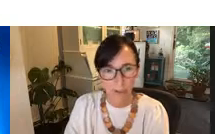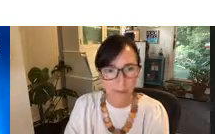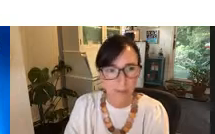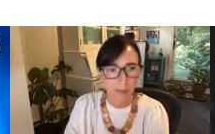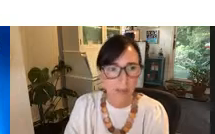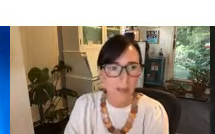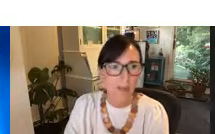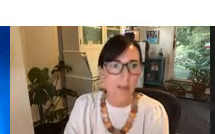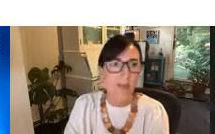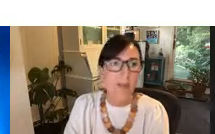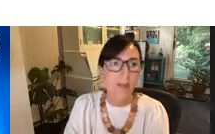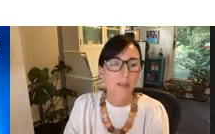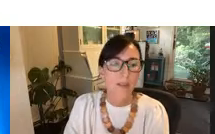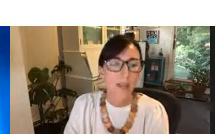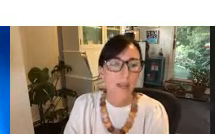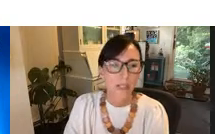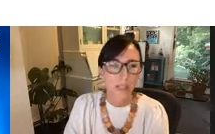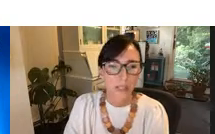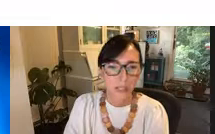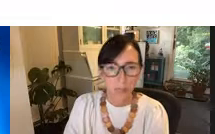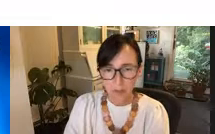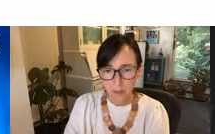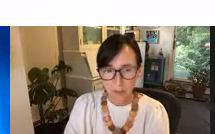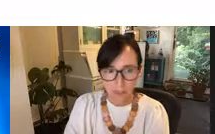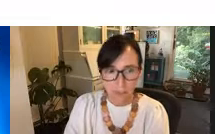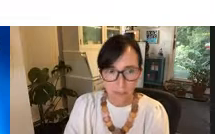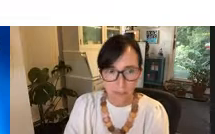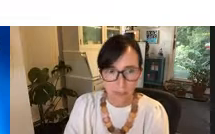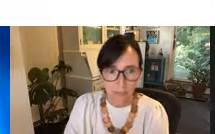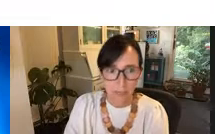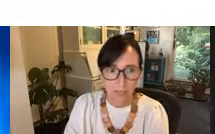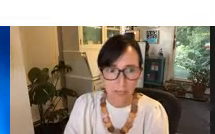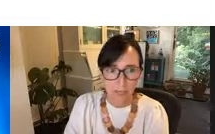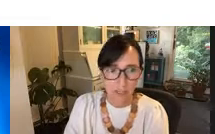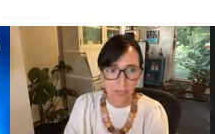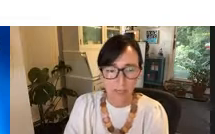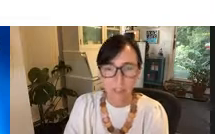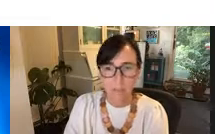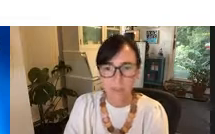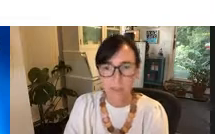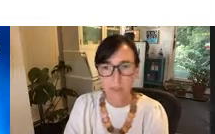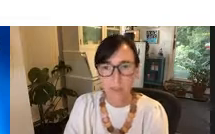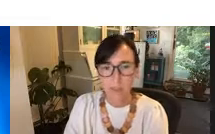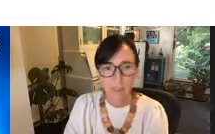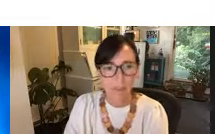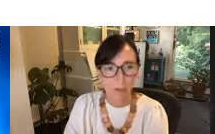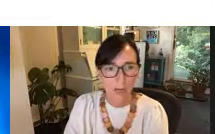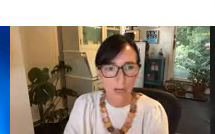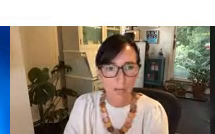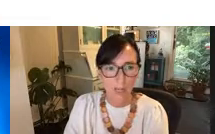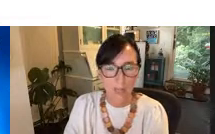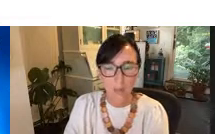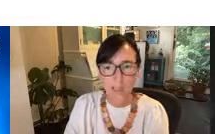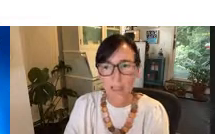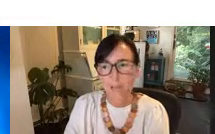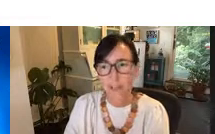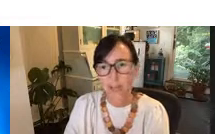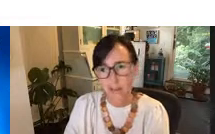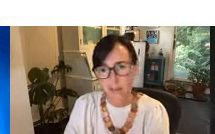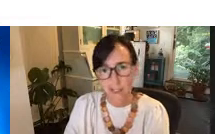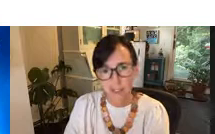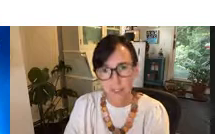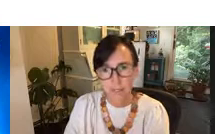gender swap. Then UNCTs report on this through the UN SDG Information Management System, or IMS, by